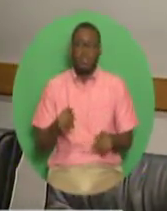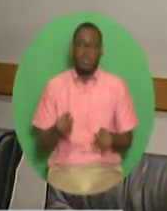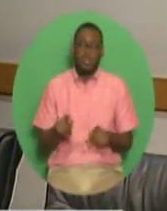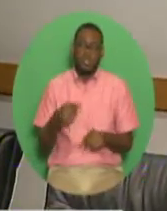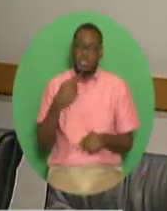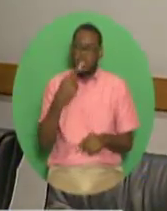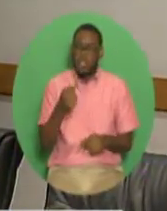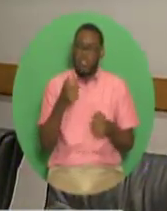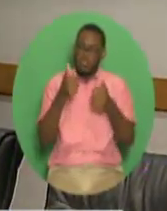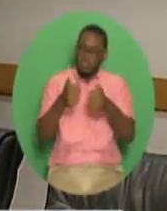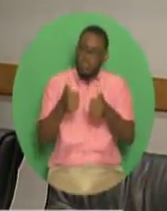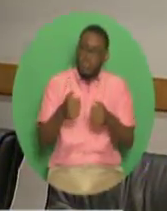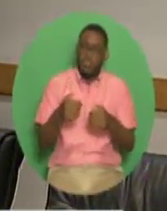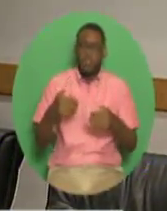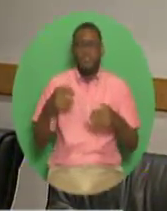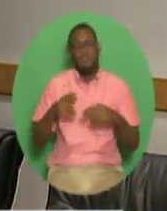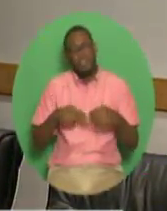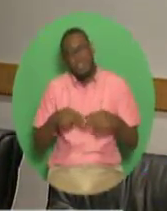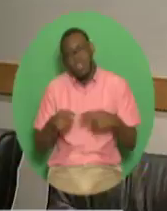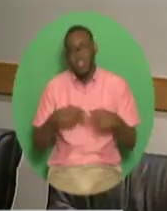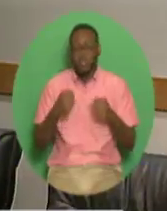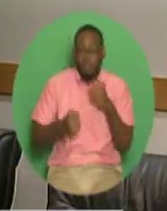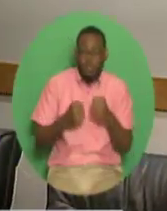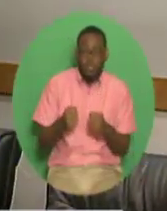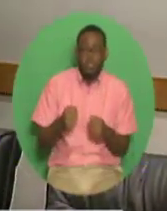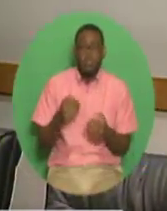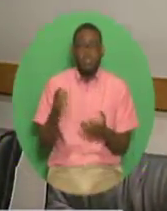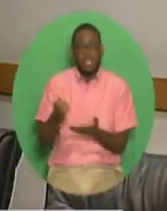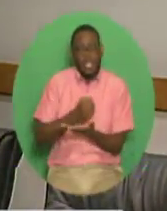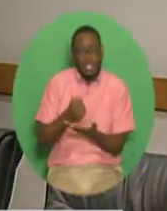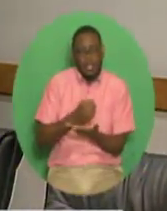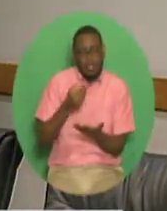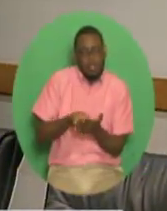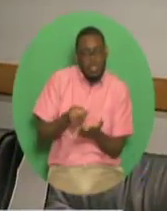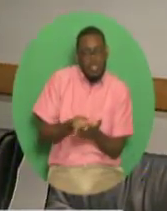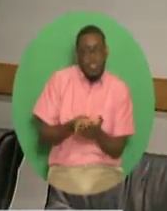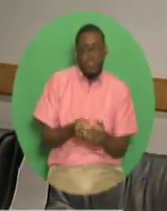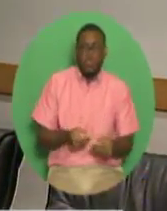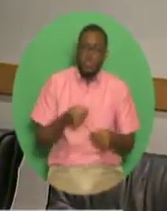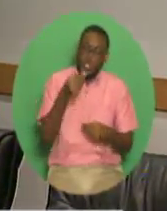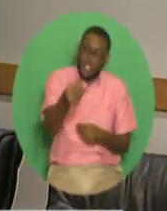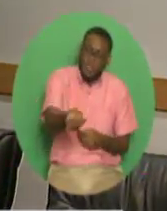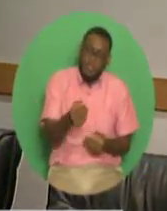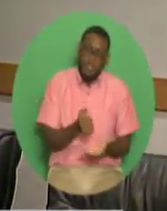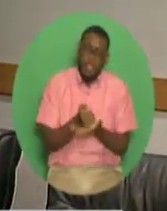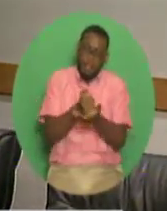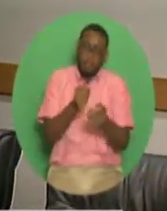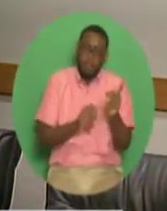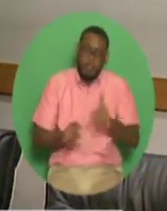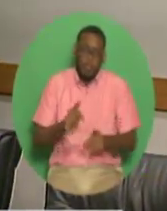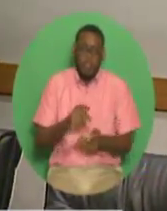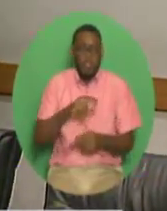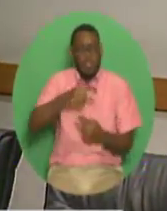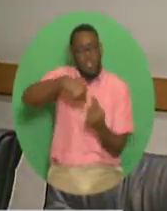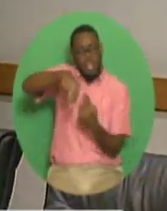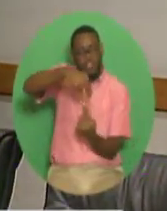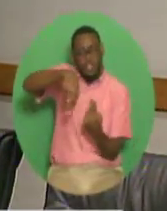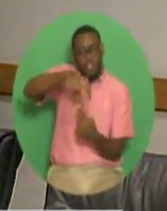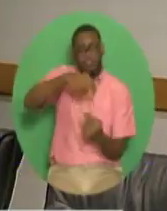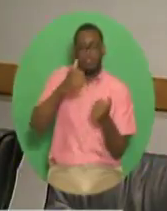sport and so on. Madam Speaker, this is my third budget debate. And so